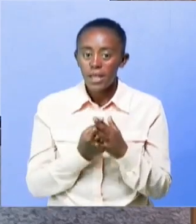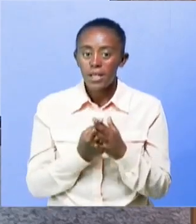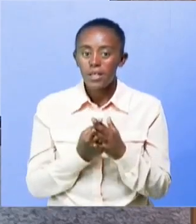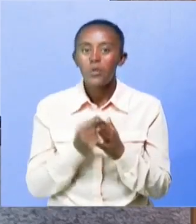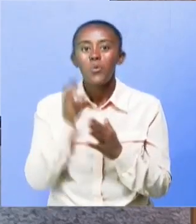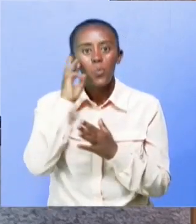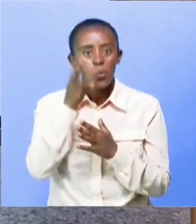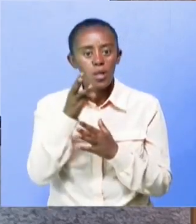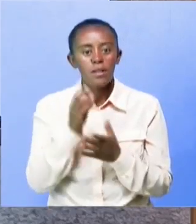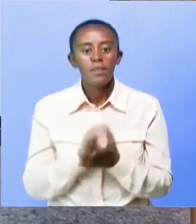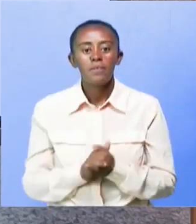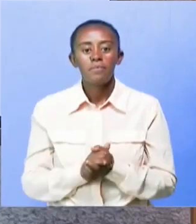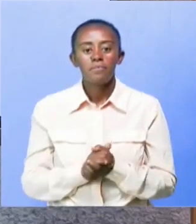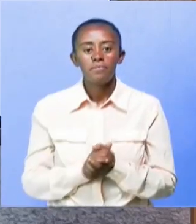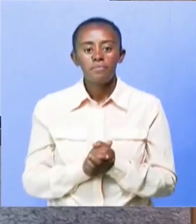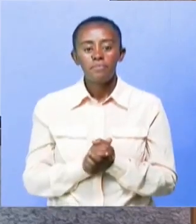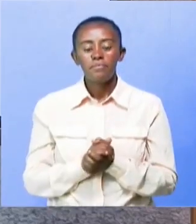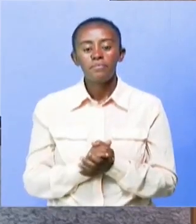will.